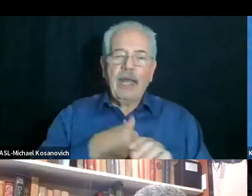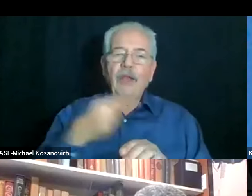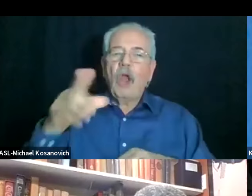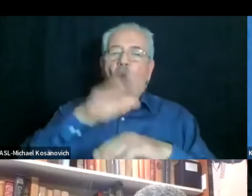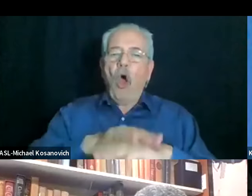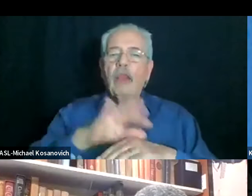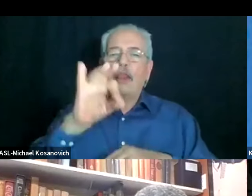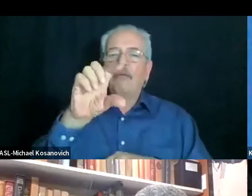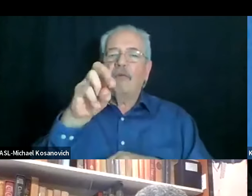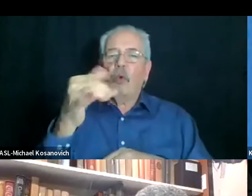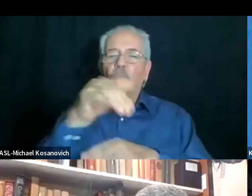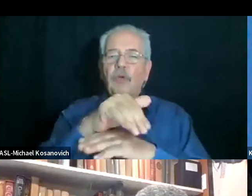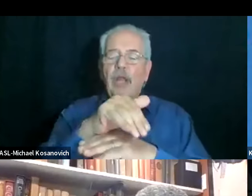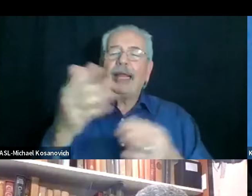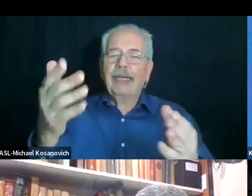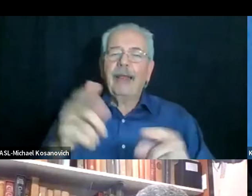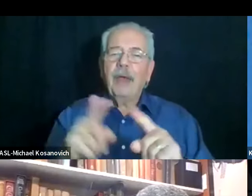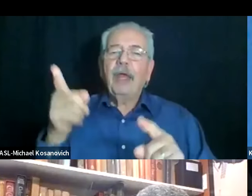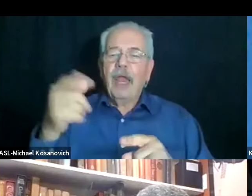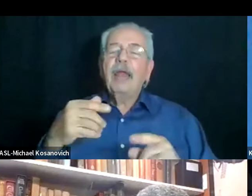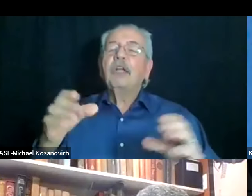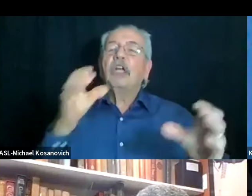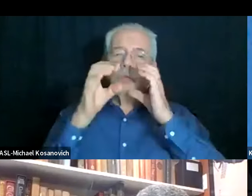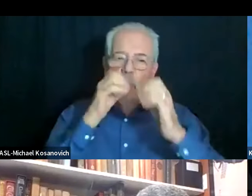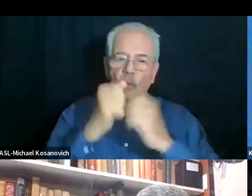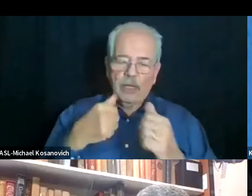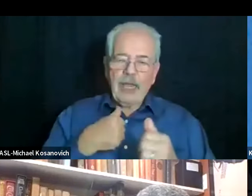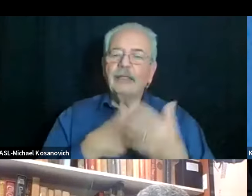floor tonight, but she has communicated with us